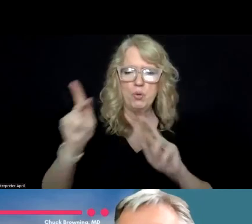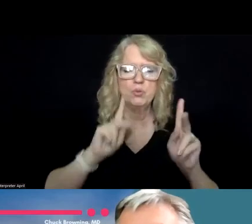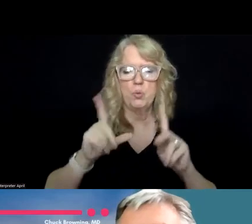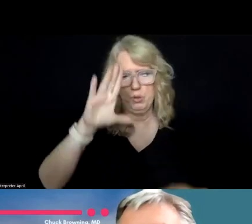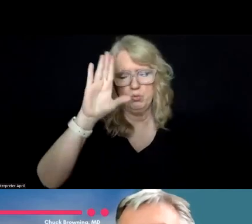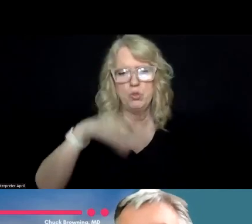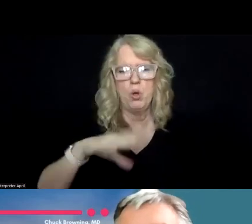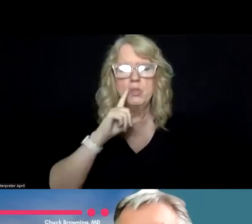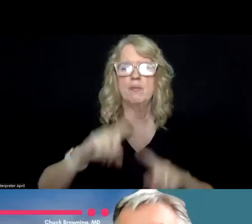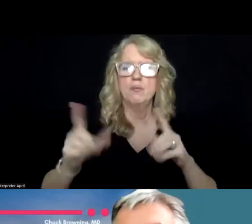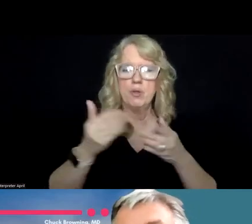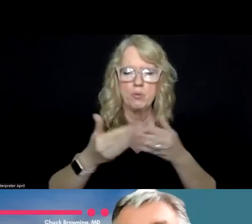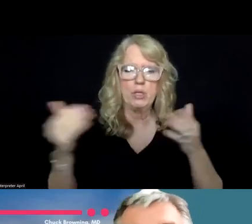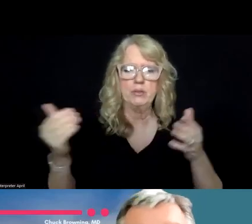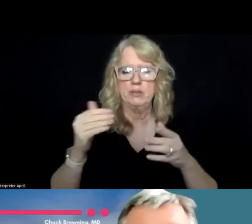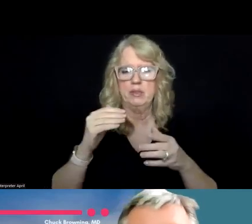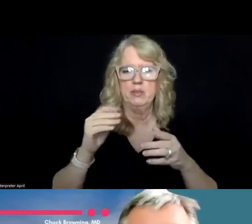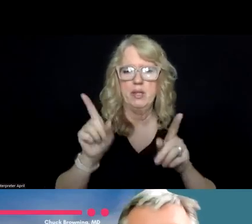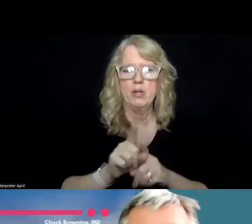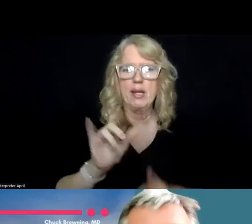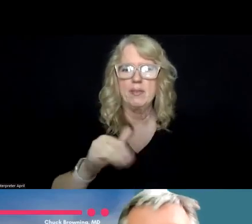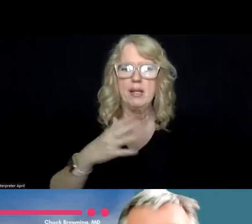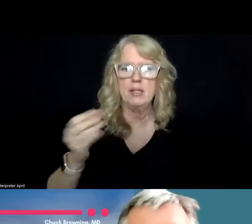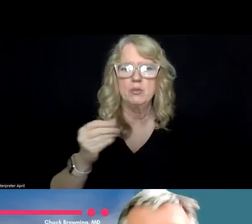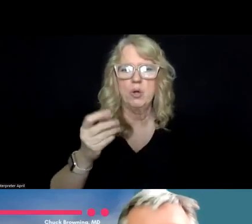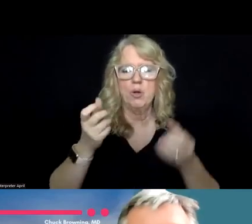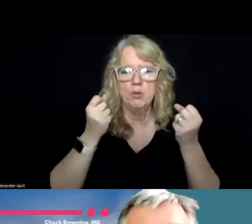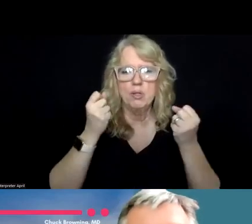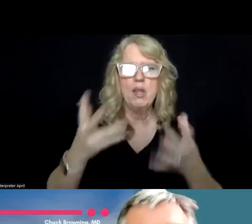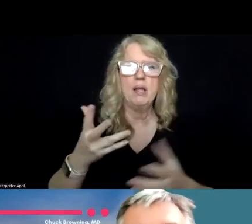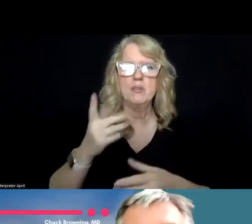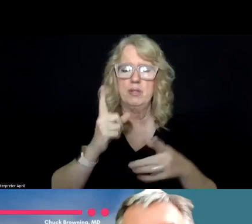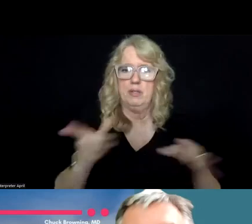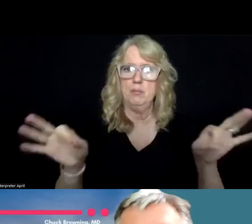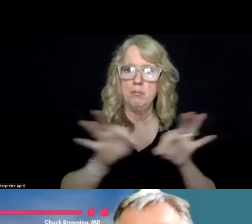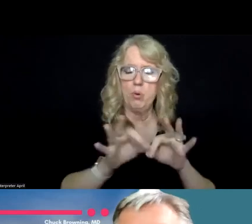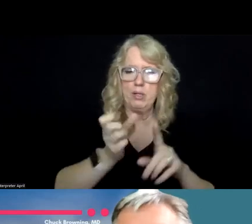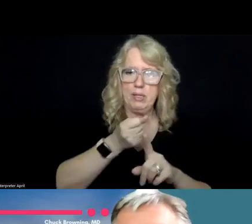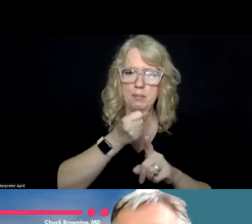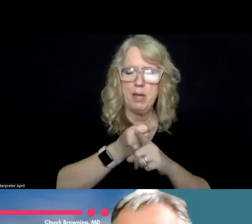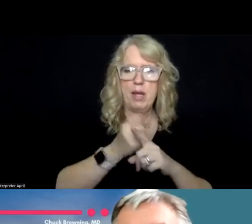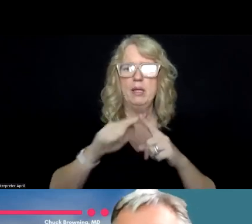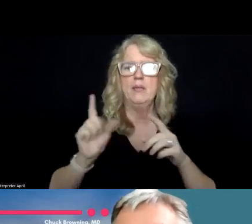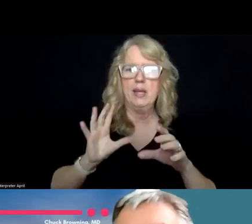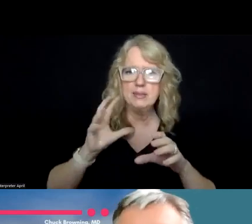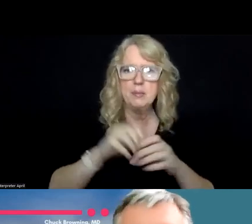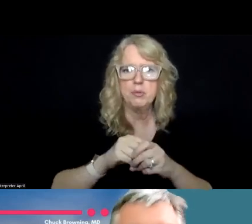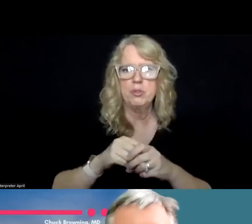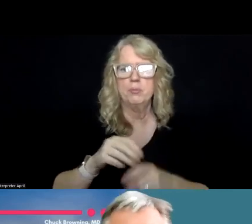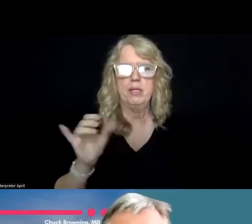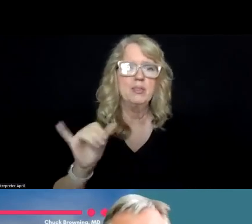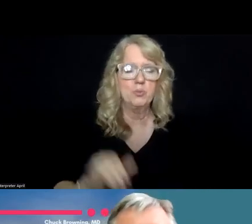know the local resources and things like that as well. So lots of important impact in participating in this as well.